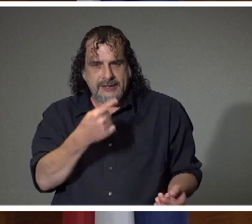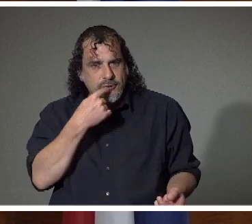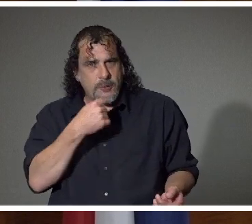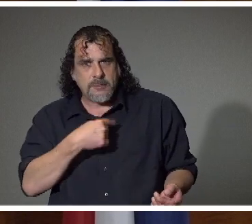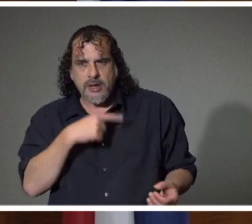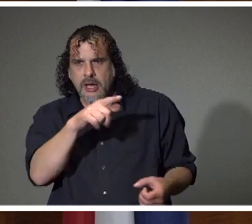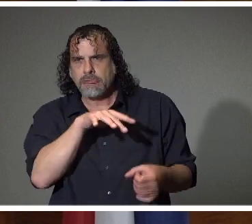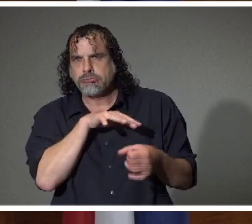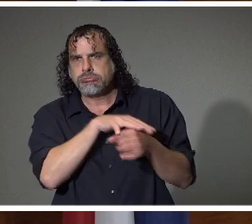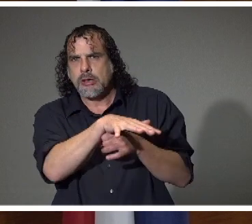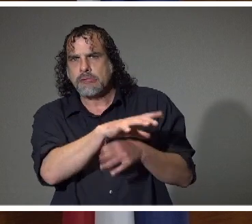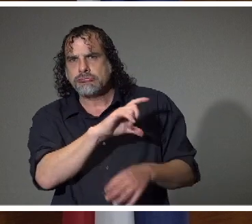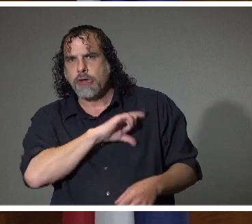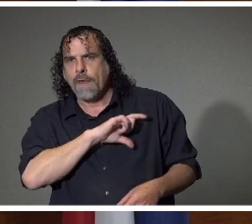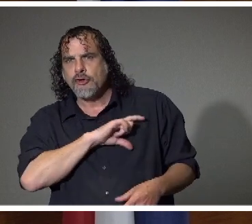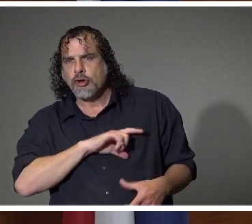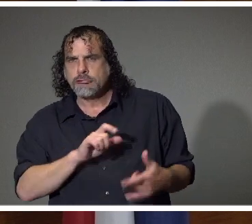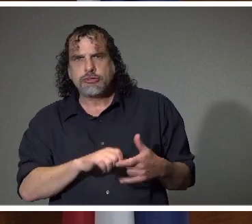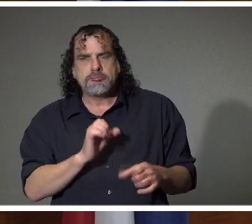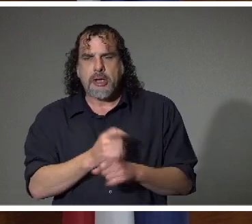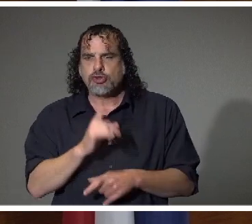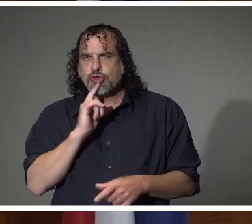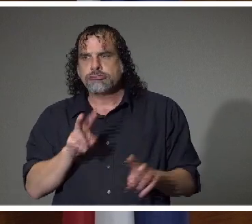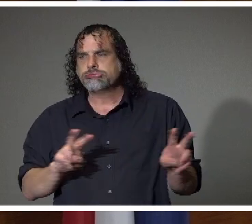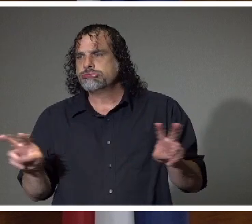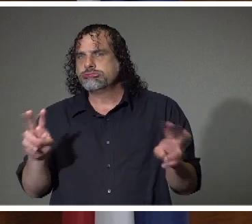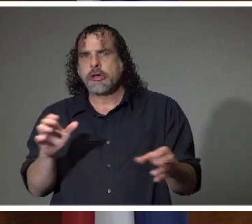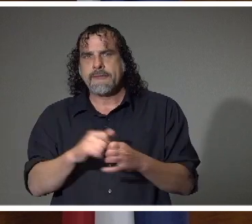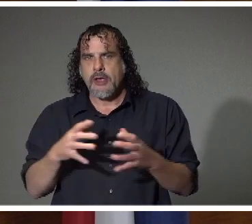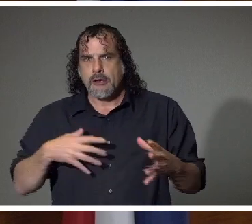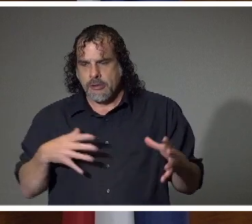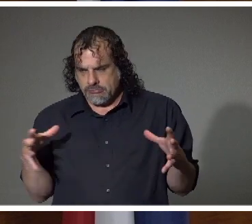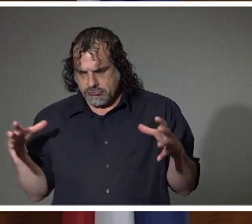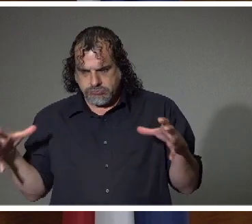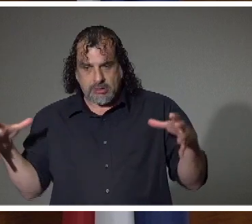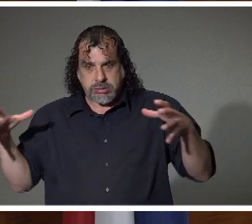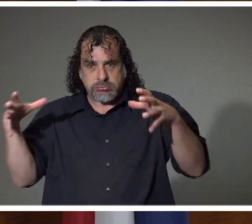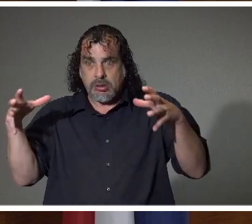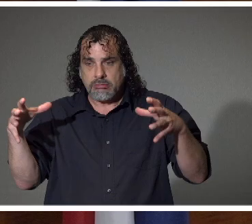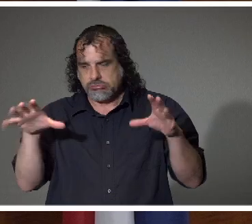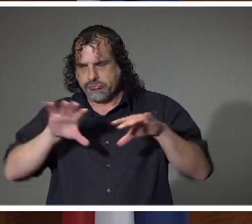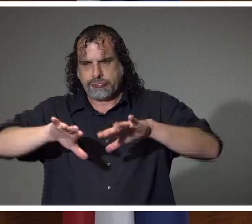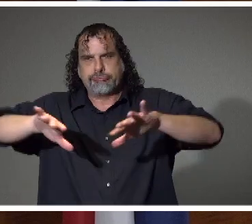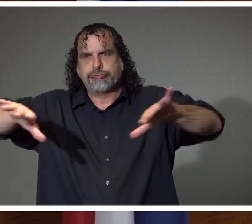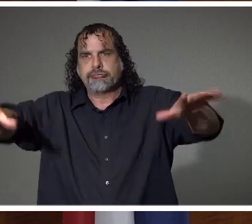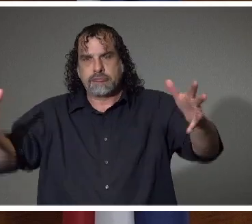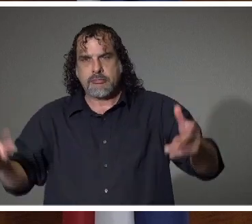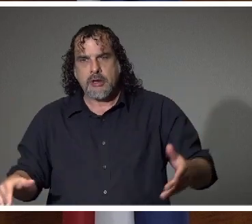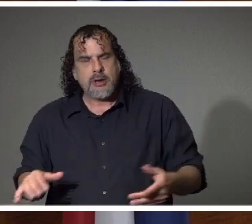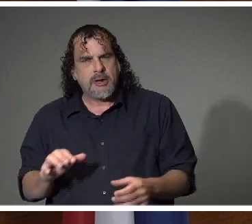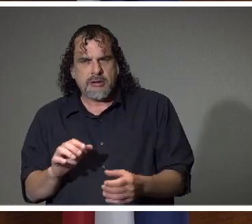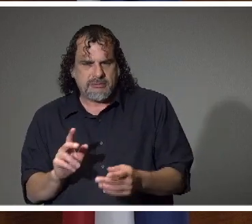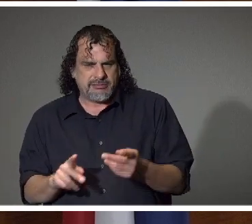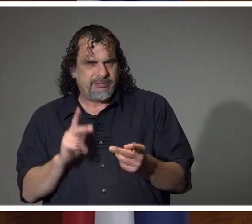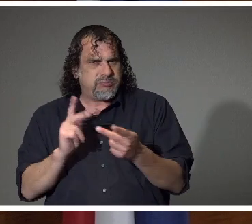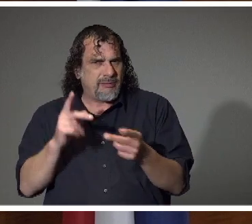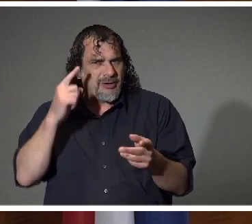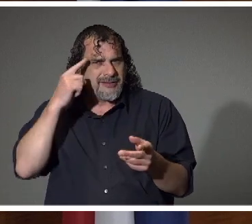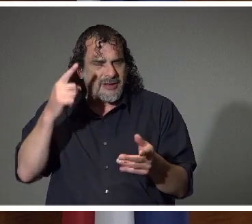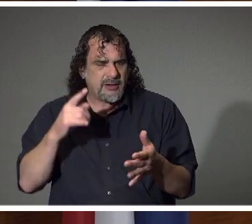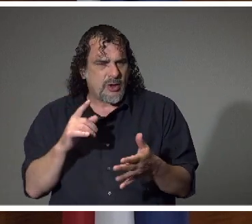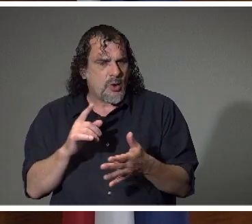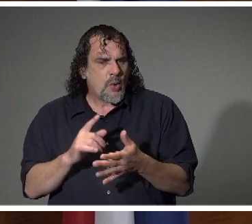had adequate manpower to make sure that they broke up any larger groups that got together. But it makes perfect sense that what's